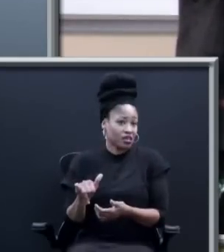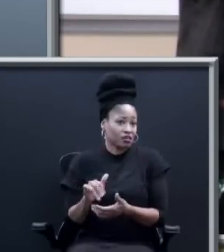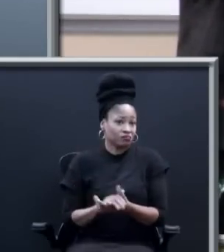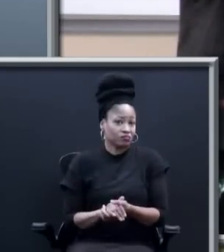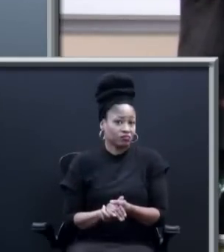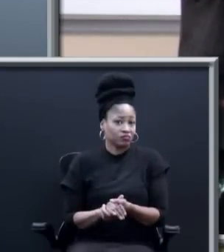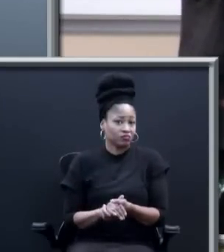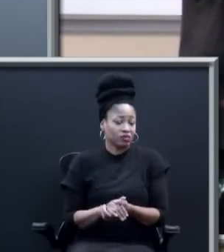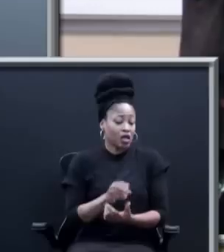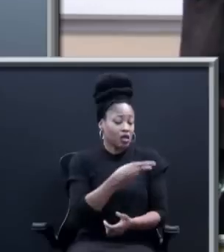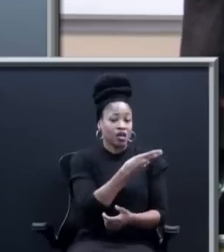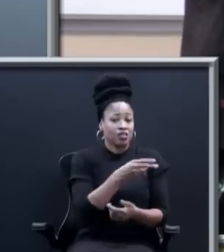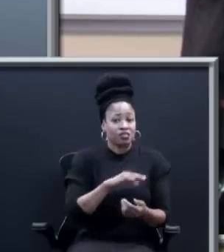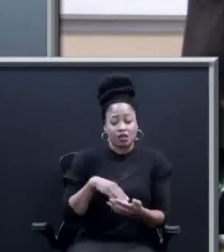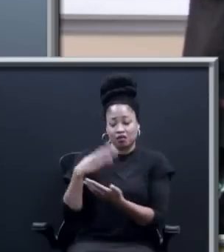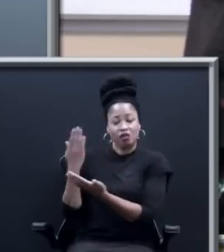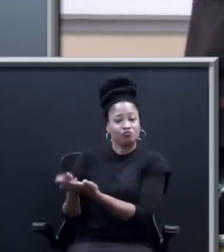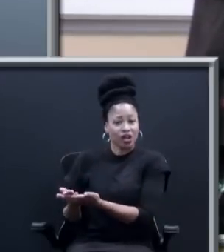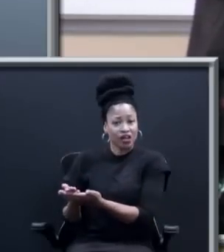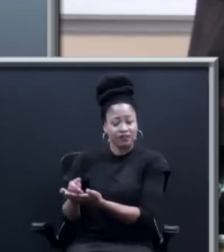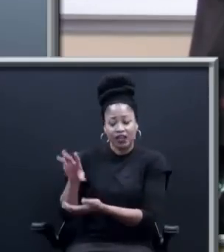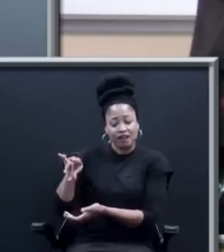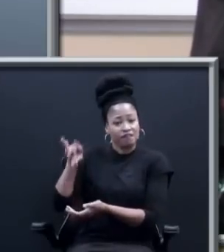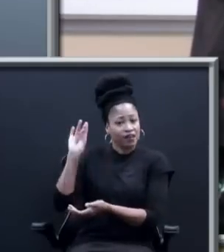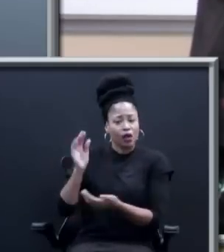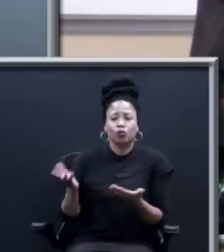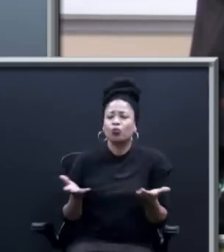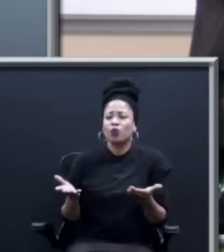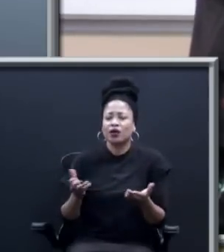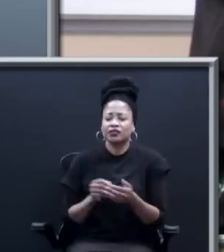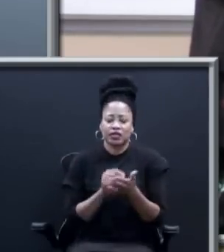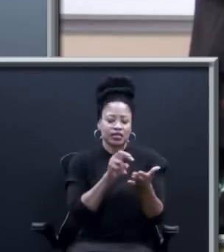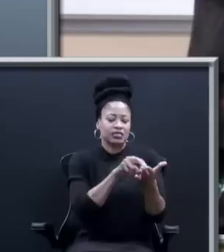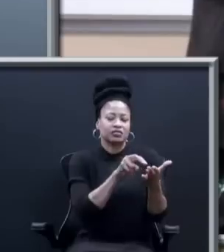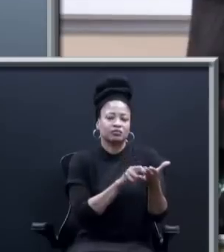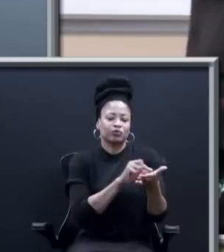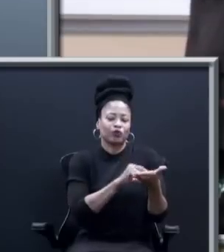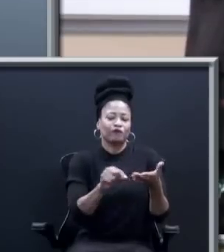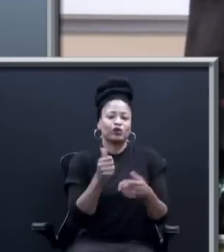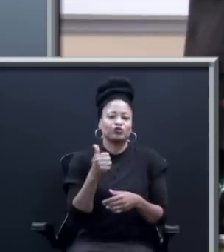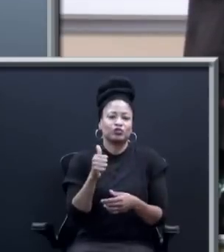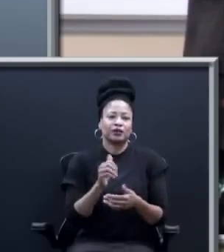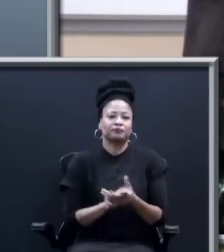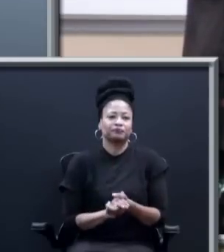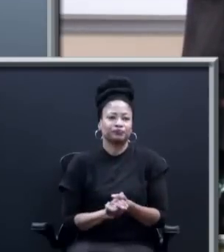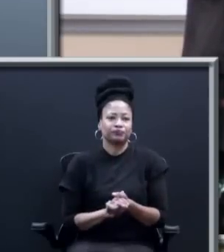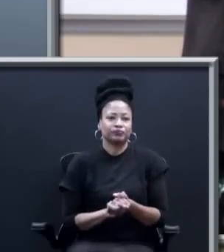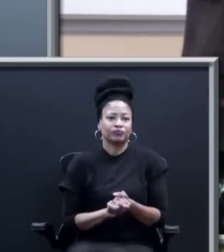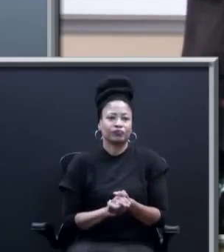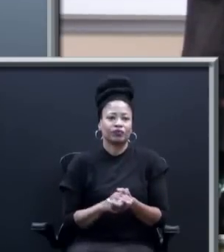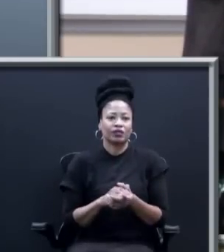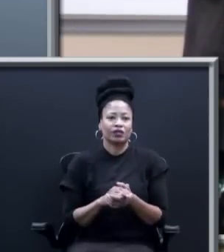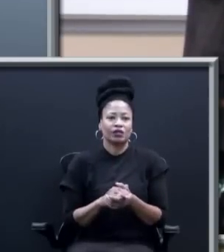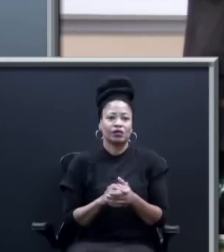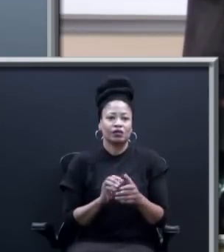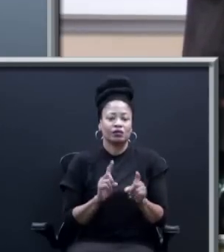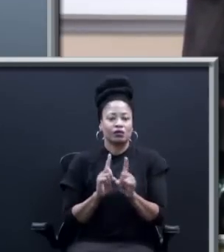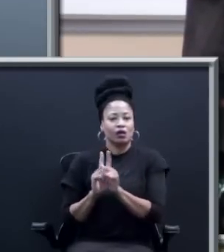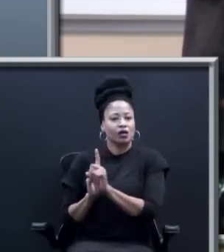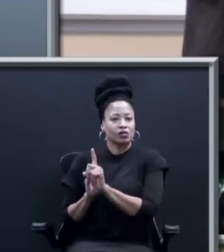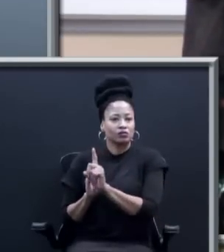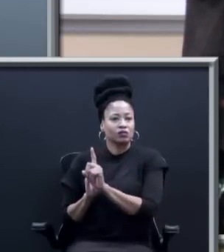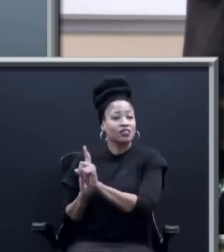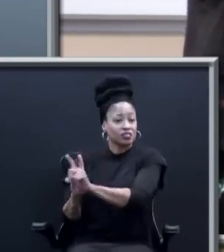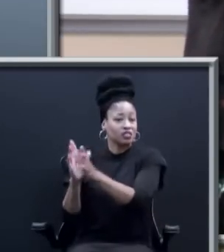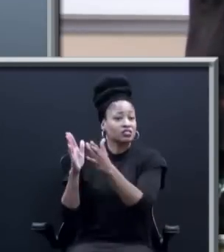if they found him. Skip down to verse 10. Verse 10 and go ahead. Then the disciples went away again unto their own home. So he